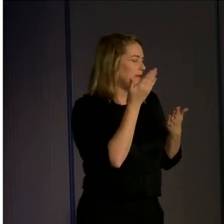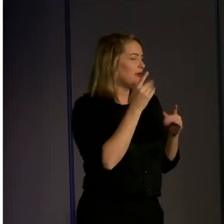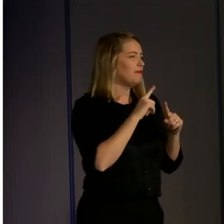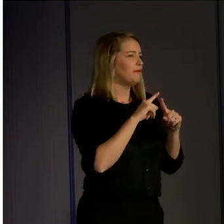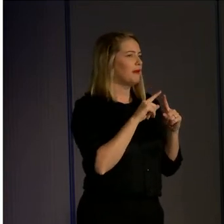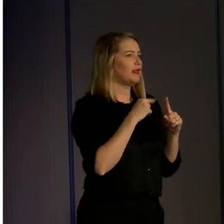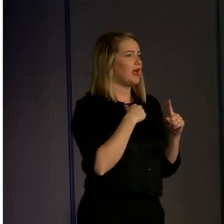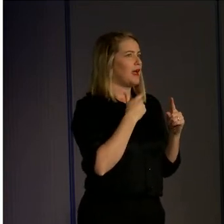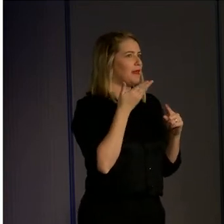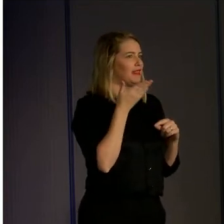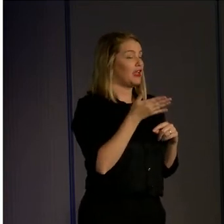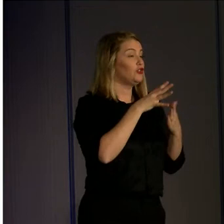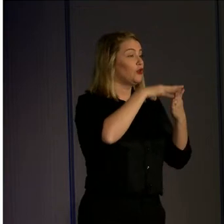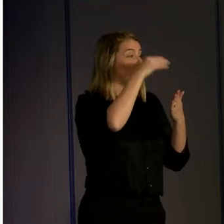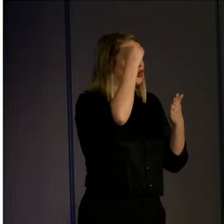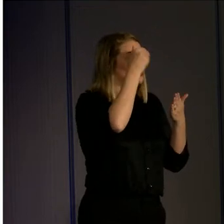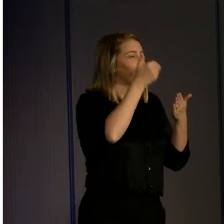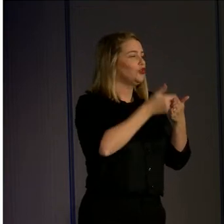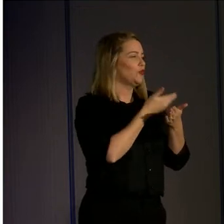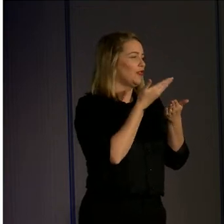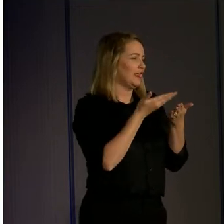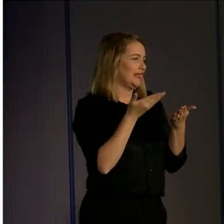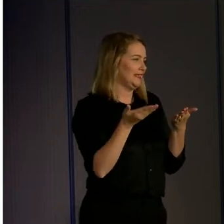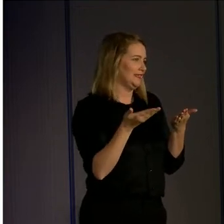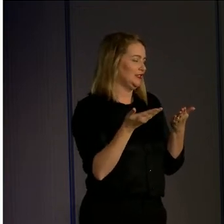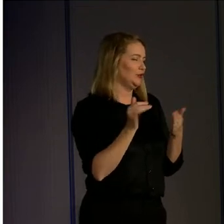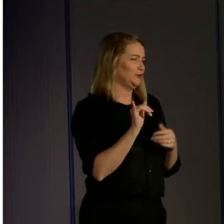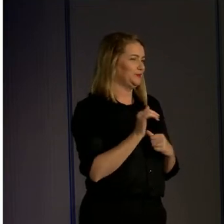learn new things.